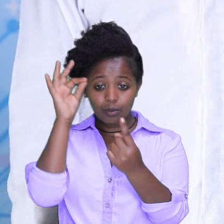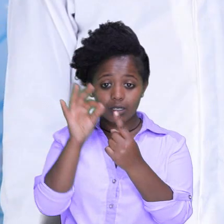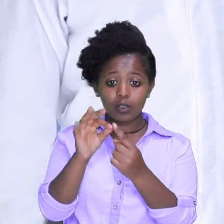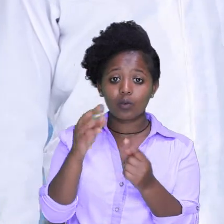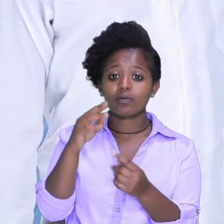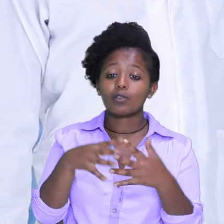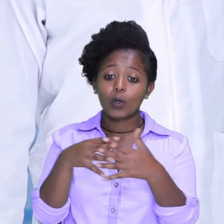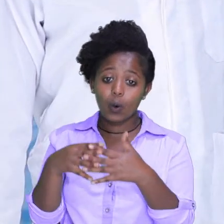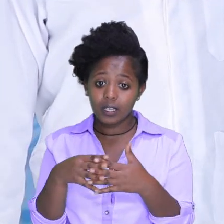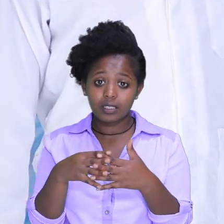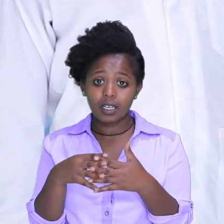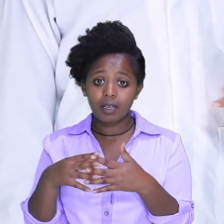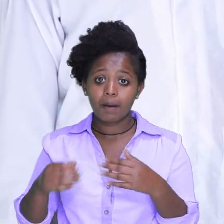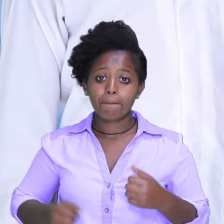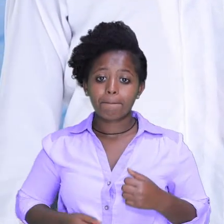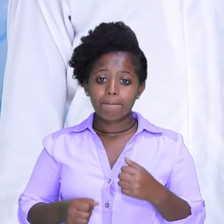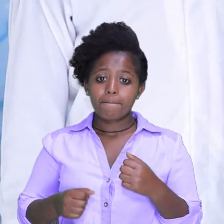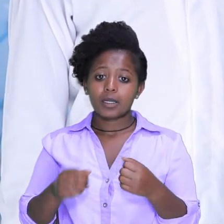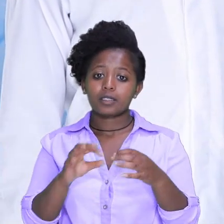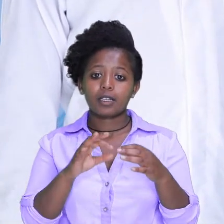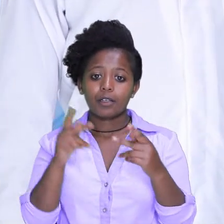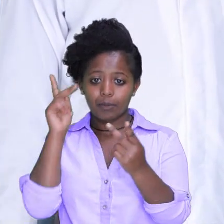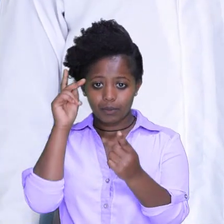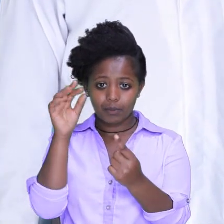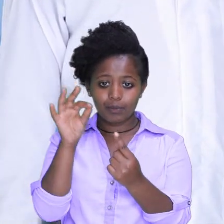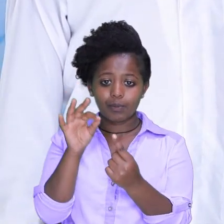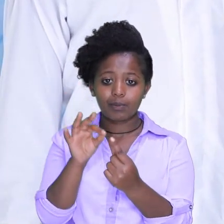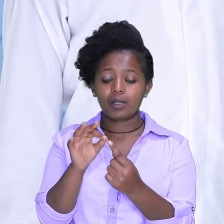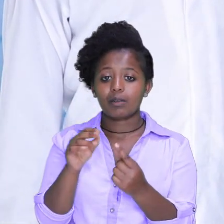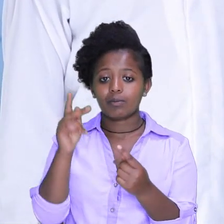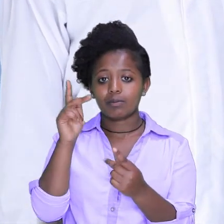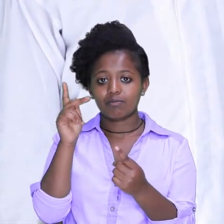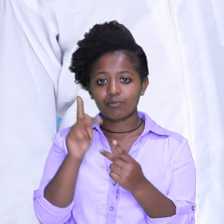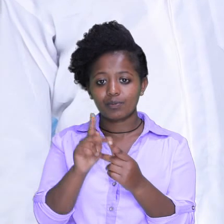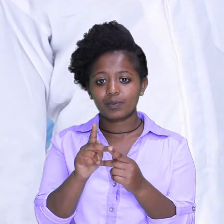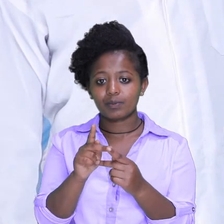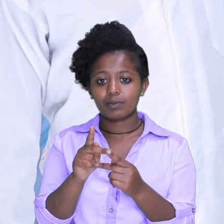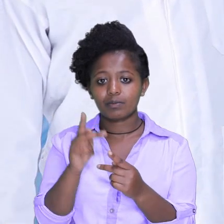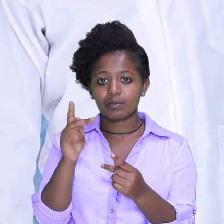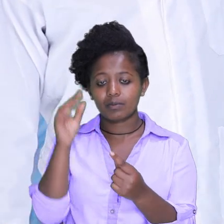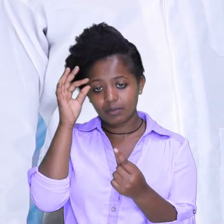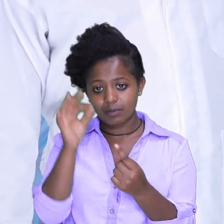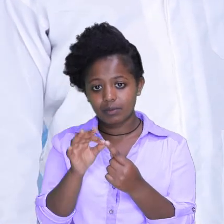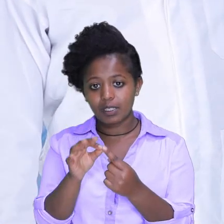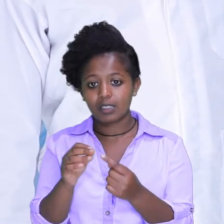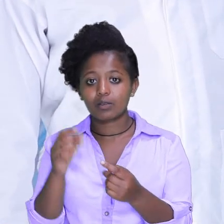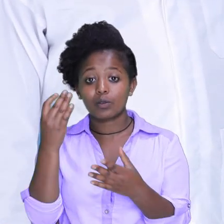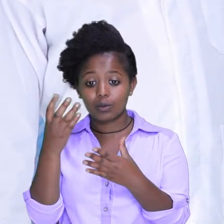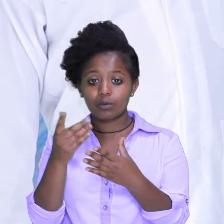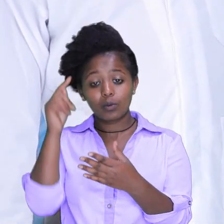was Marshall Plan. The Marshall Plan, as well as the Truman